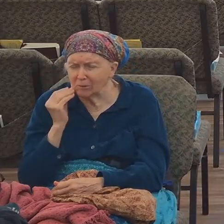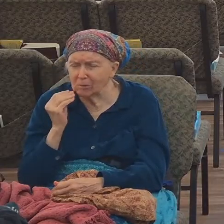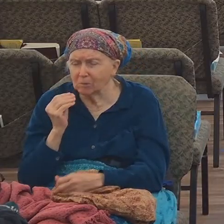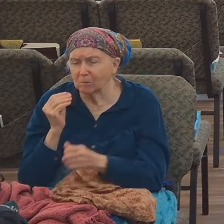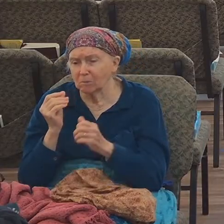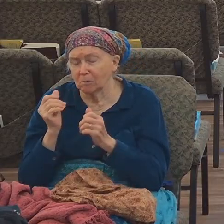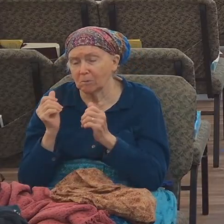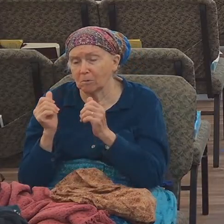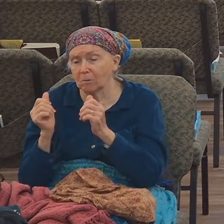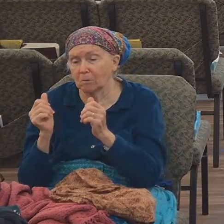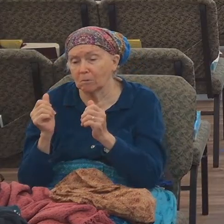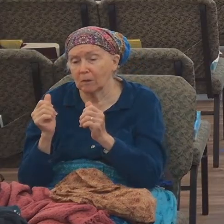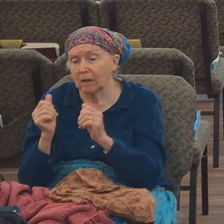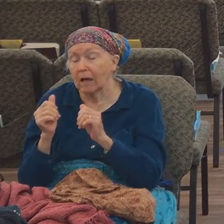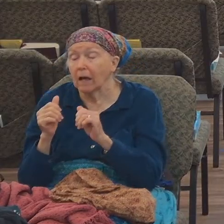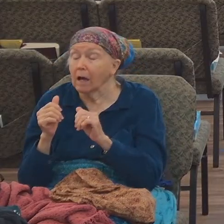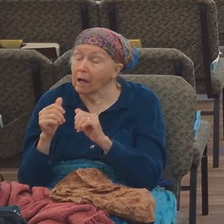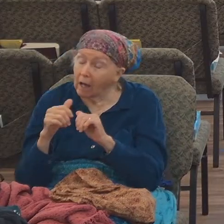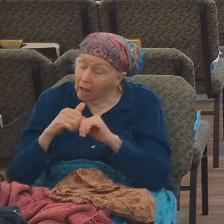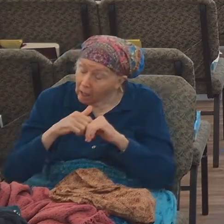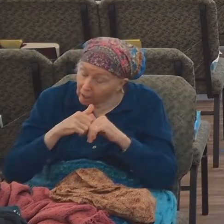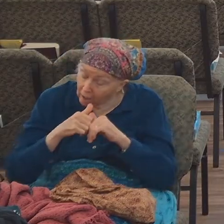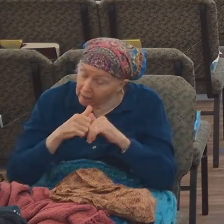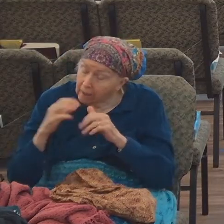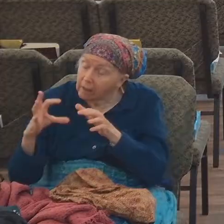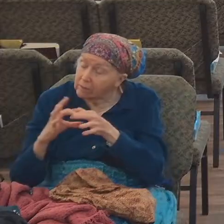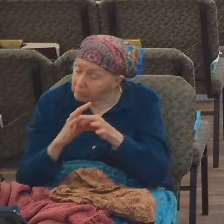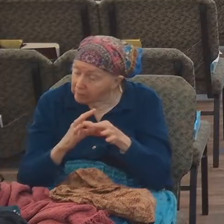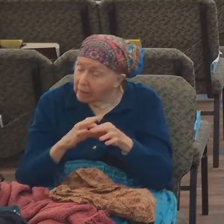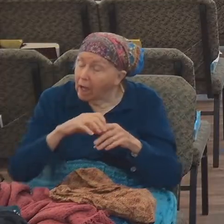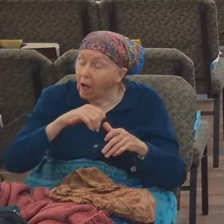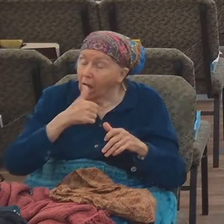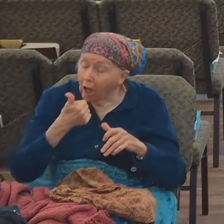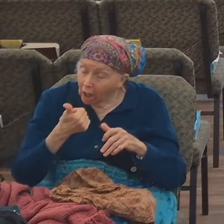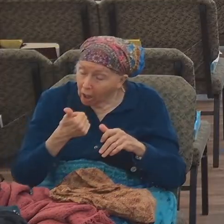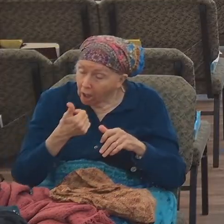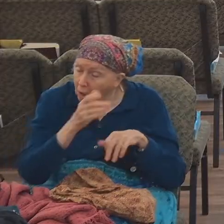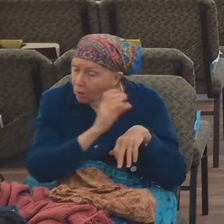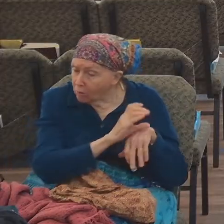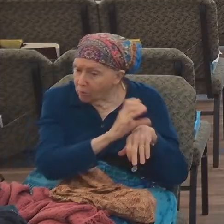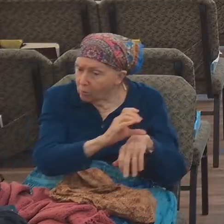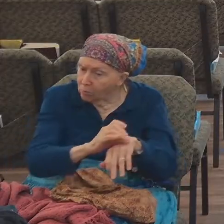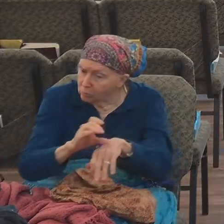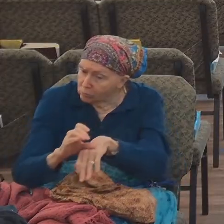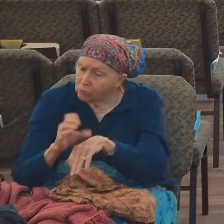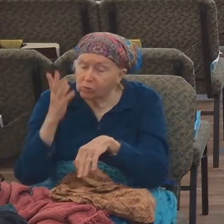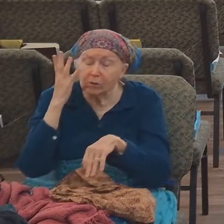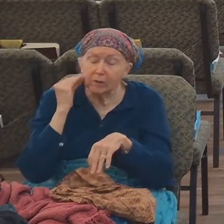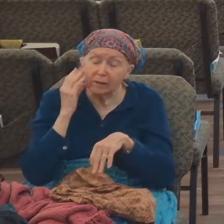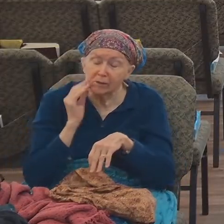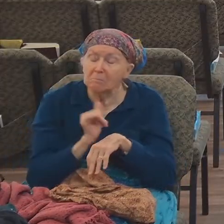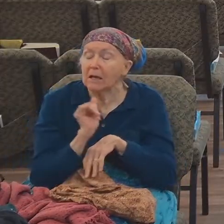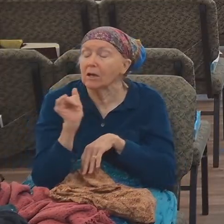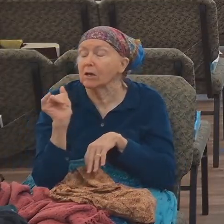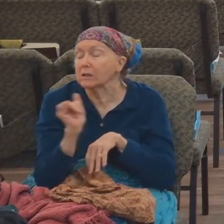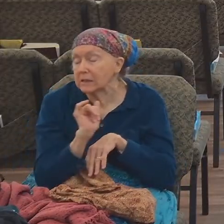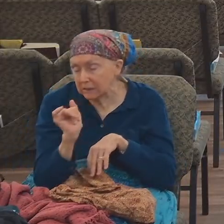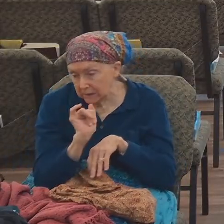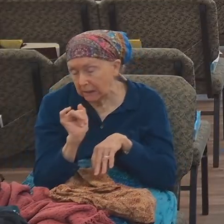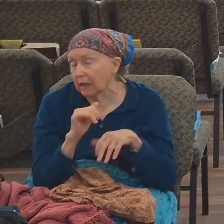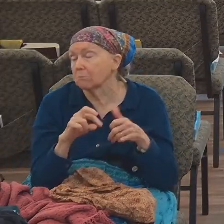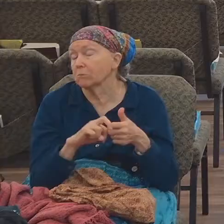other communities are going through the same thing. Right? There's a much bigger picture at play here, okay?